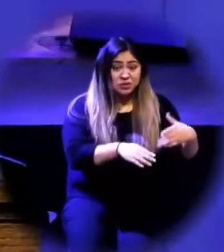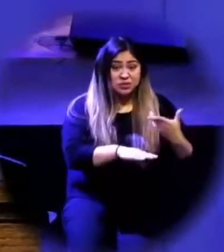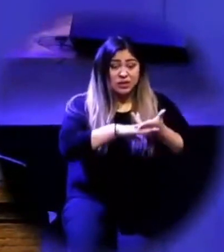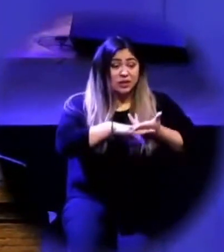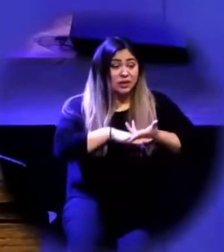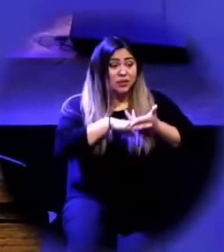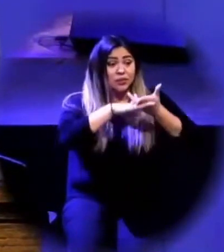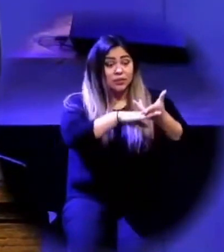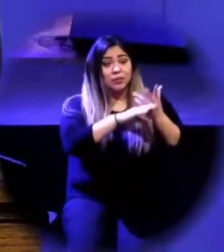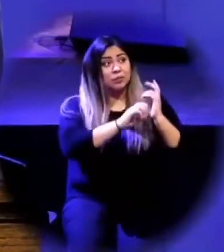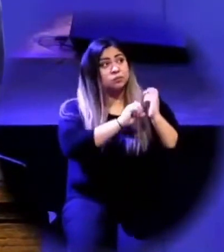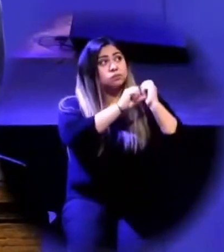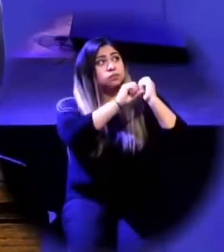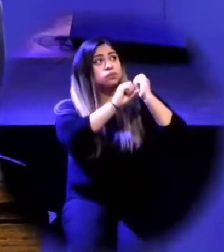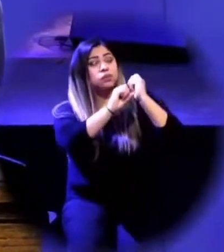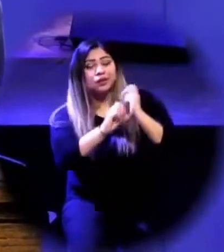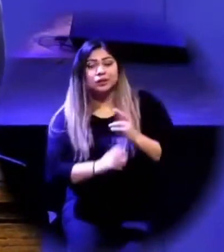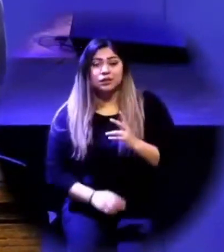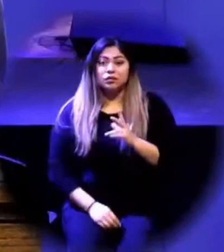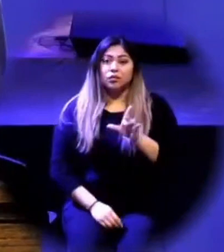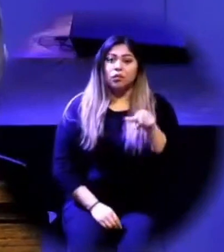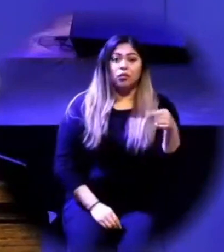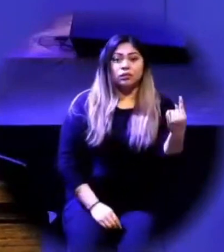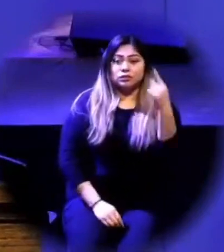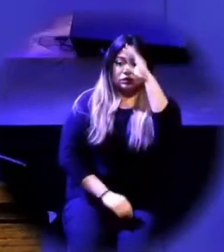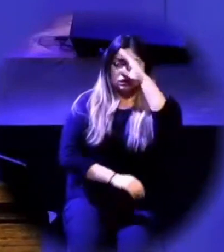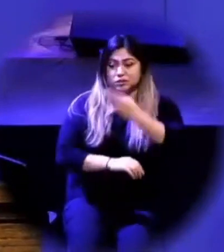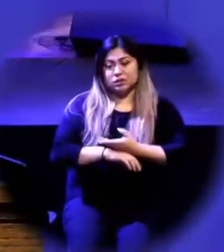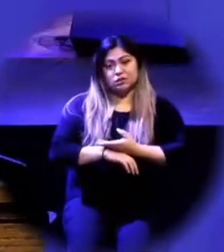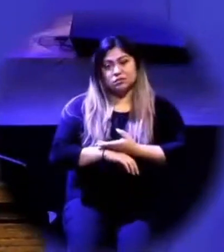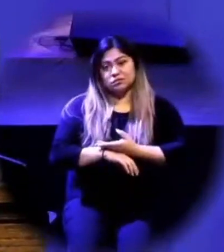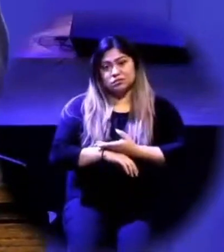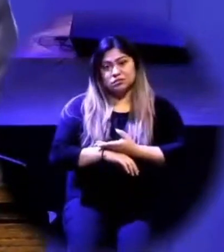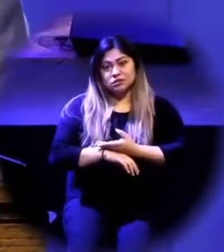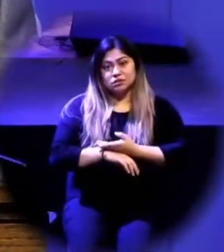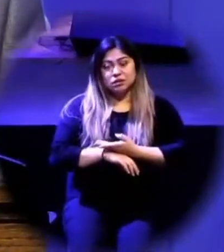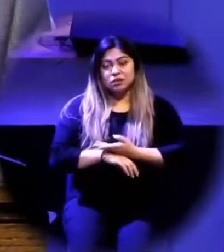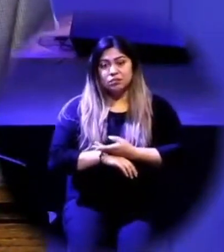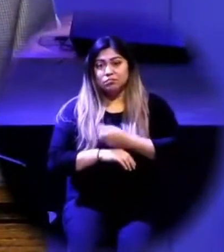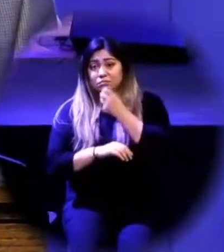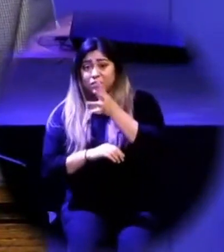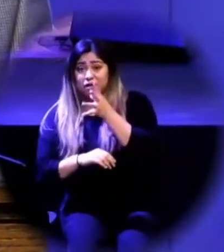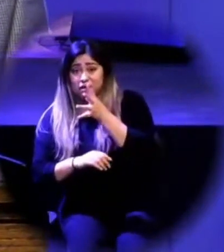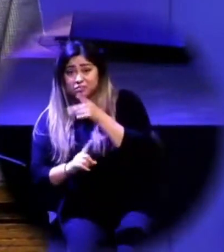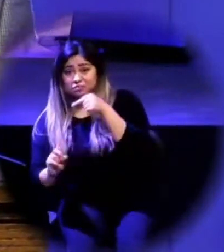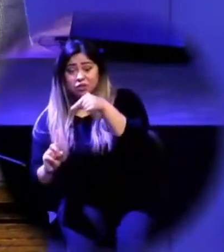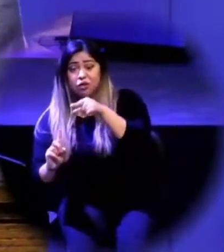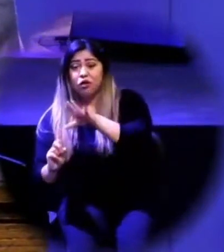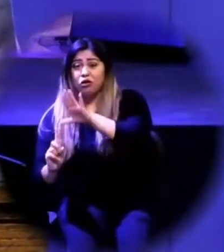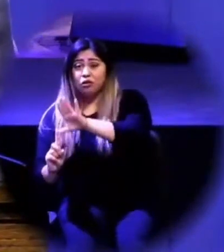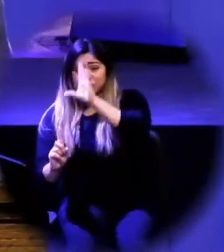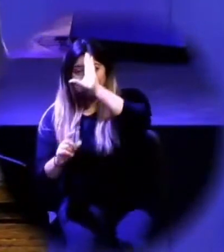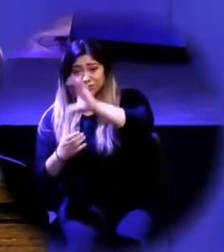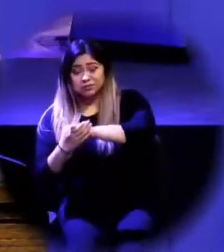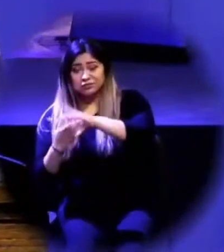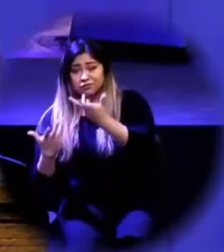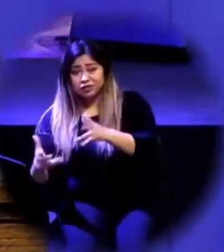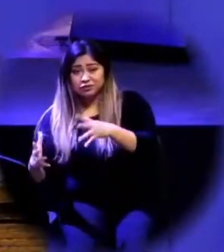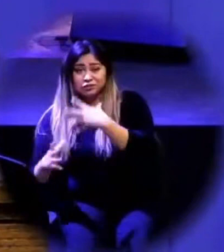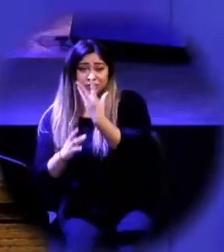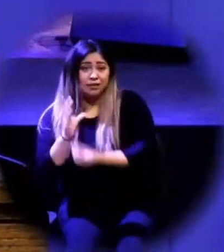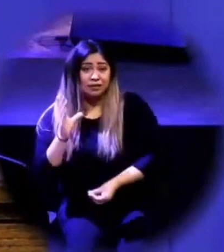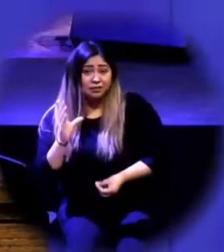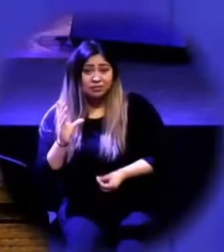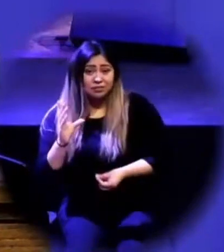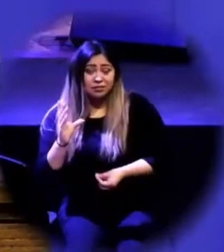son of his mother, and she was a widow. And a large crowd from the town was with her. When the Lord saw her, his heart went out to